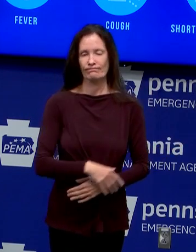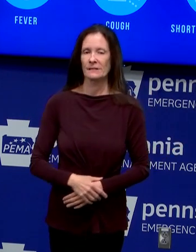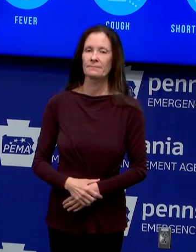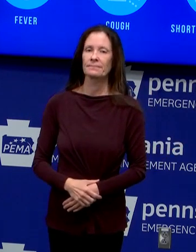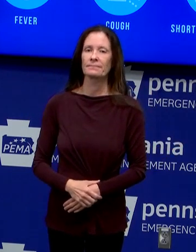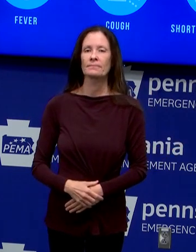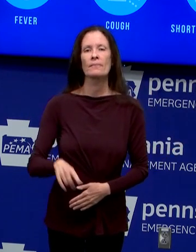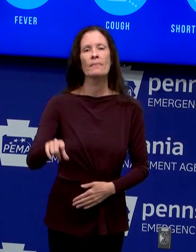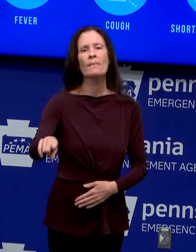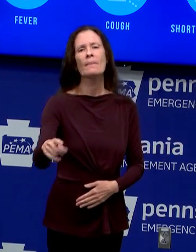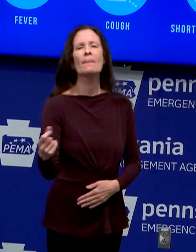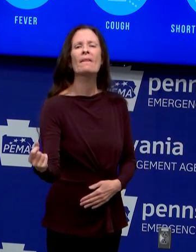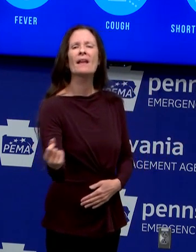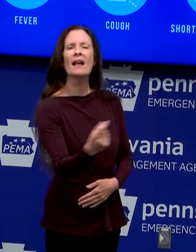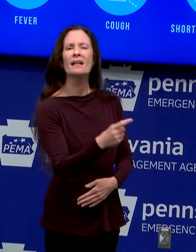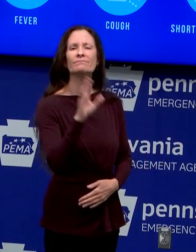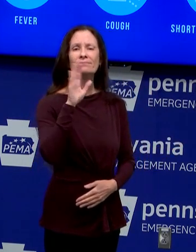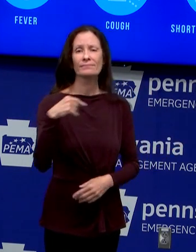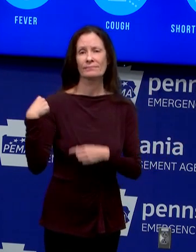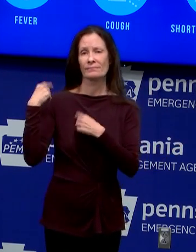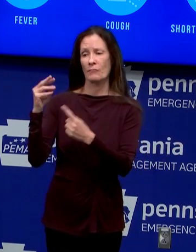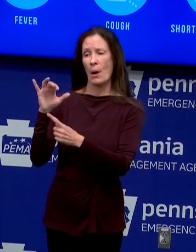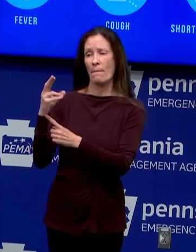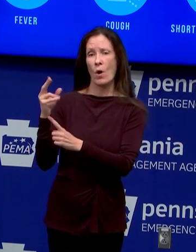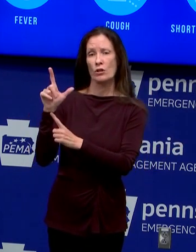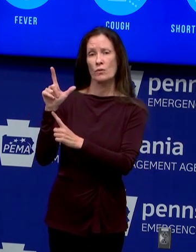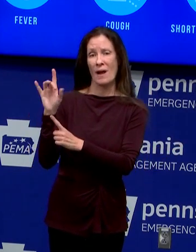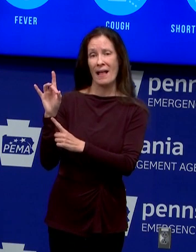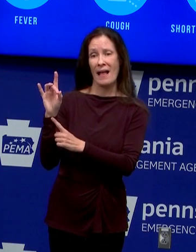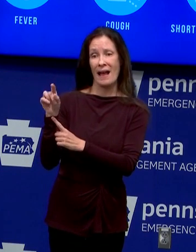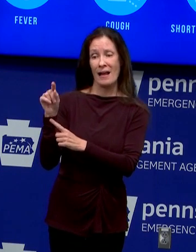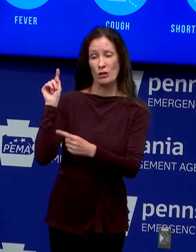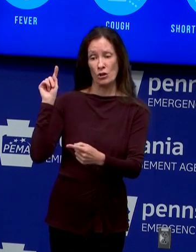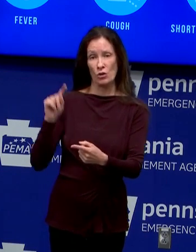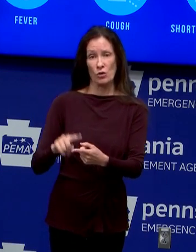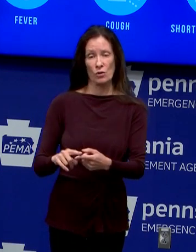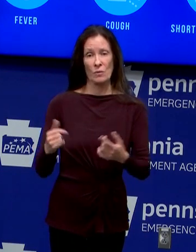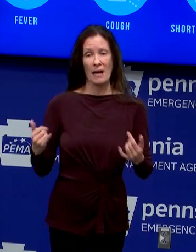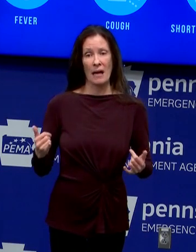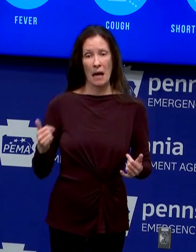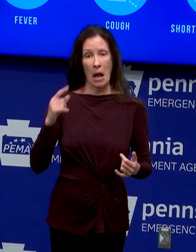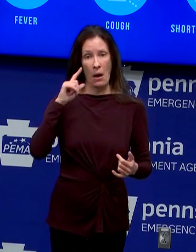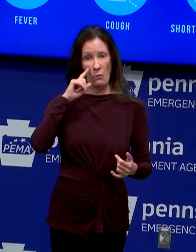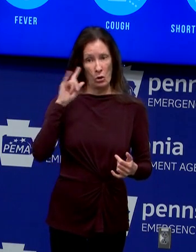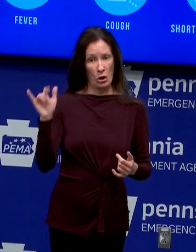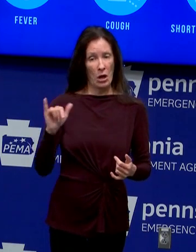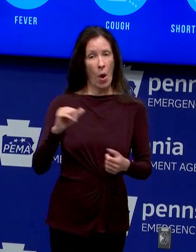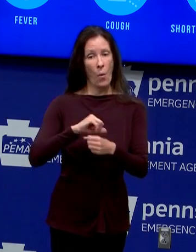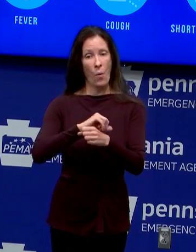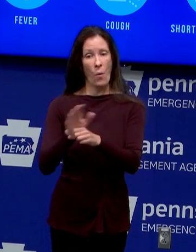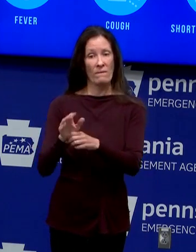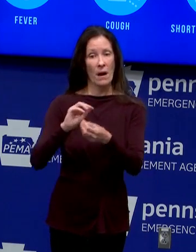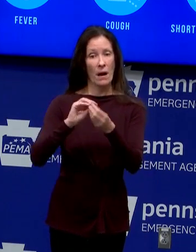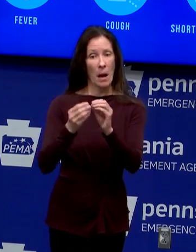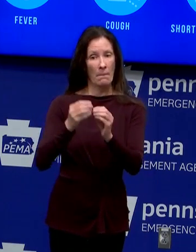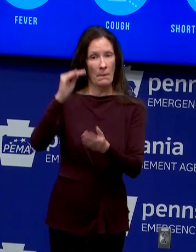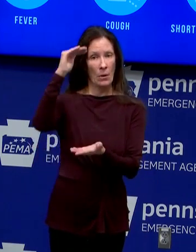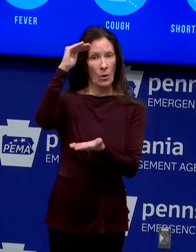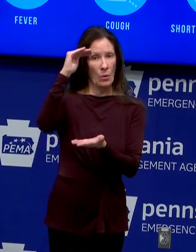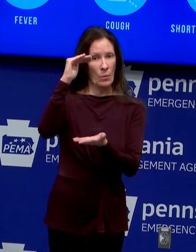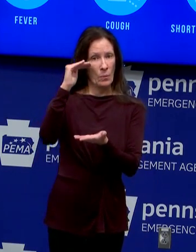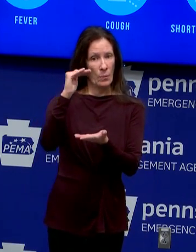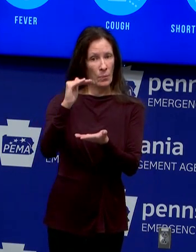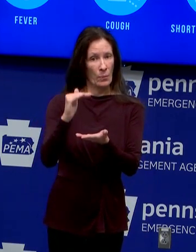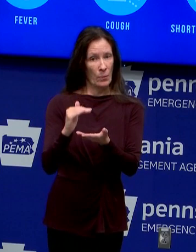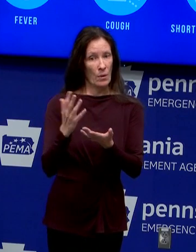28th. Is that promising, or is it a function of less intense reporting over the weekend? Well, we'll see. We have noticed for